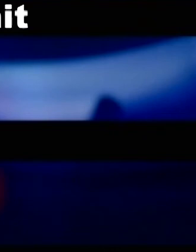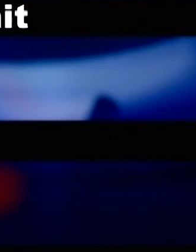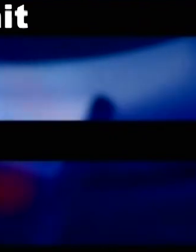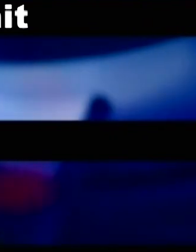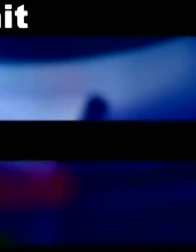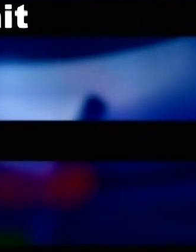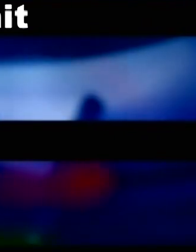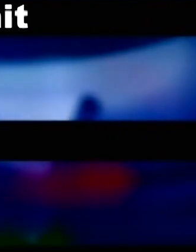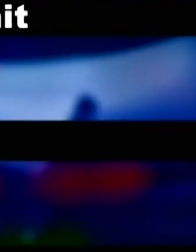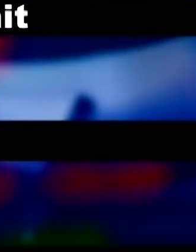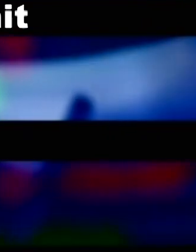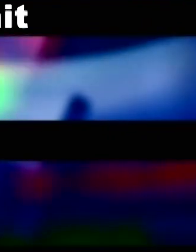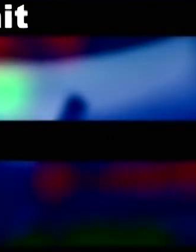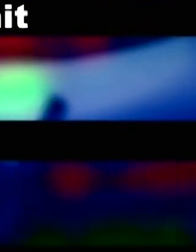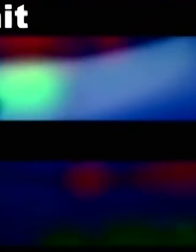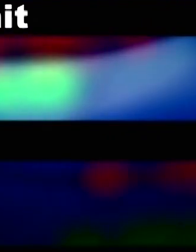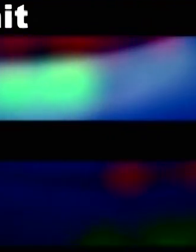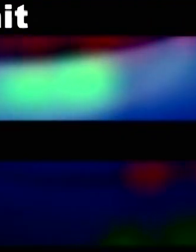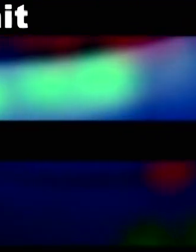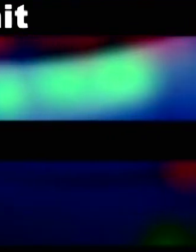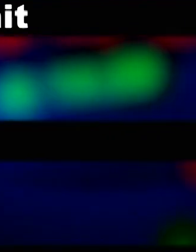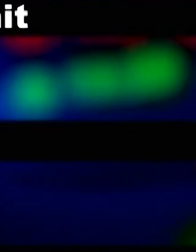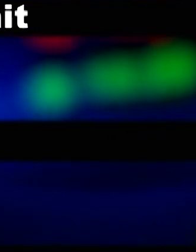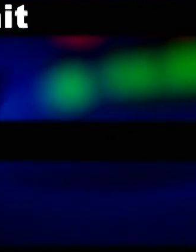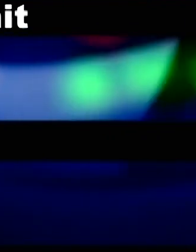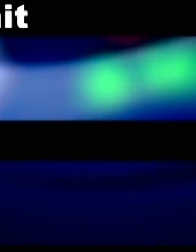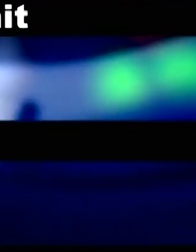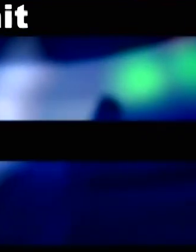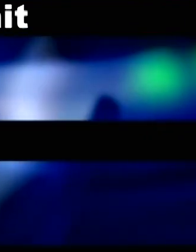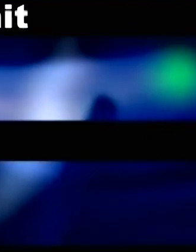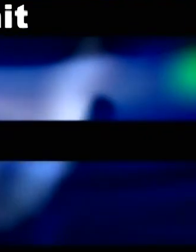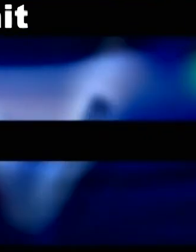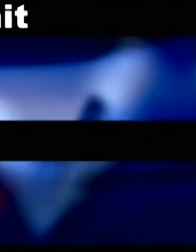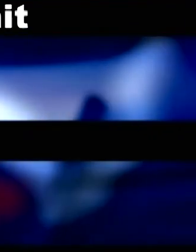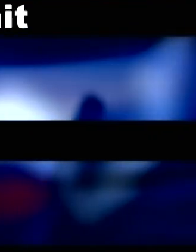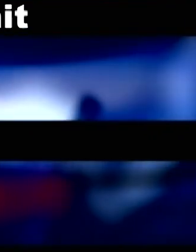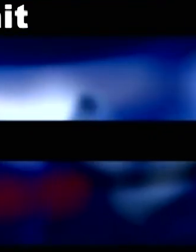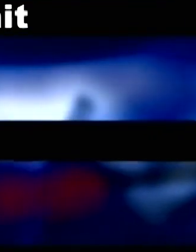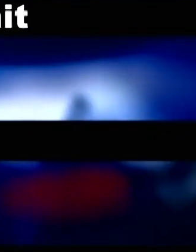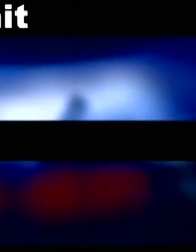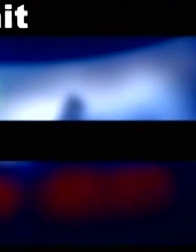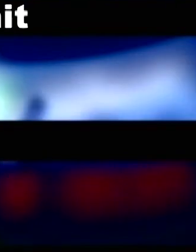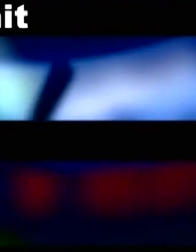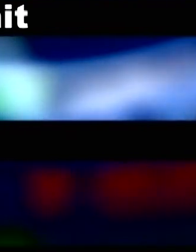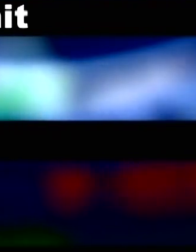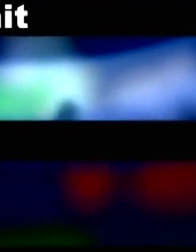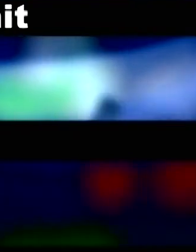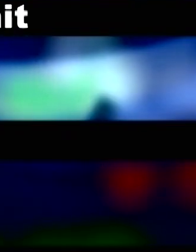trading 2,126 shares at 55 cents each.